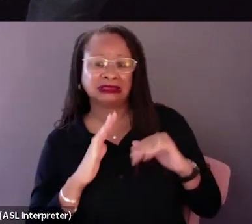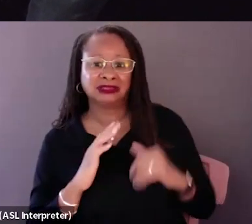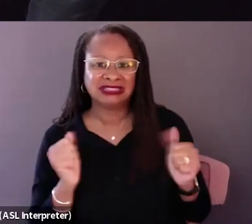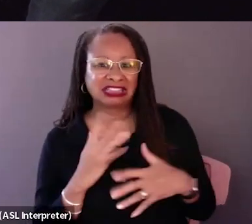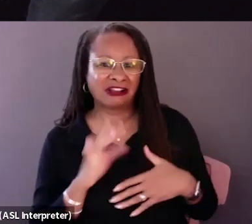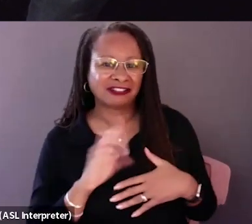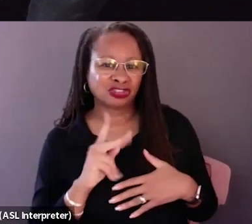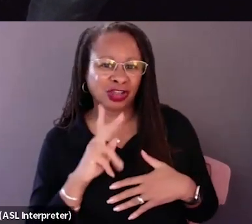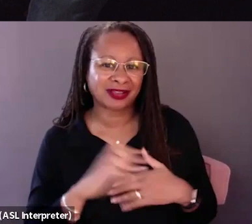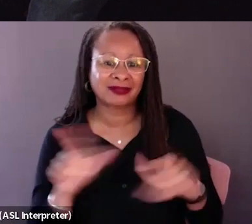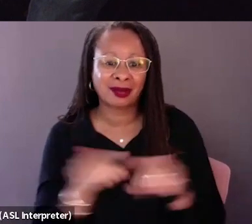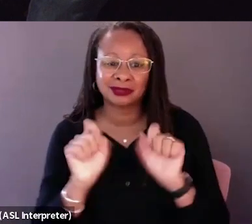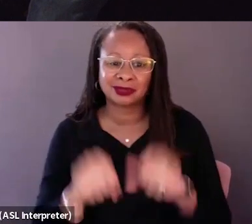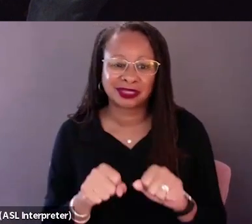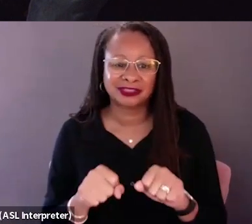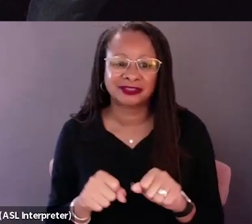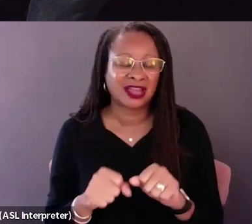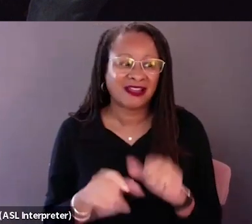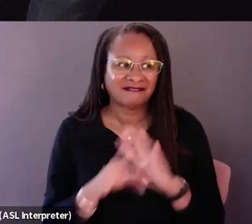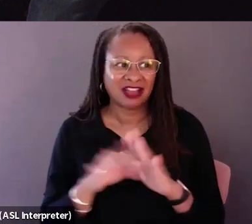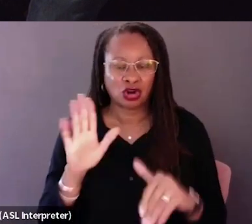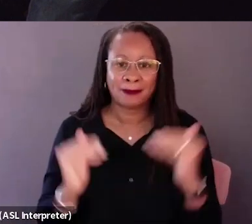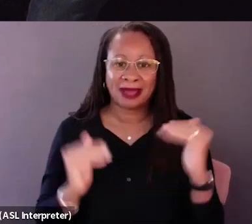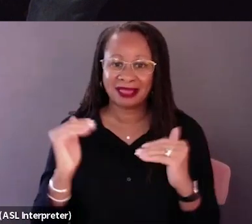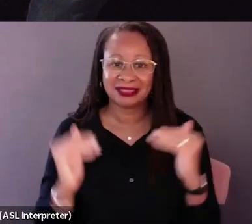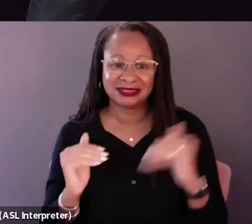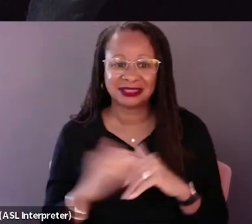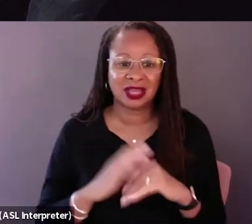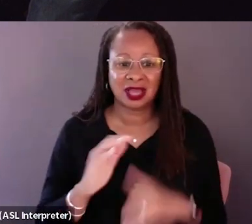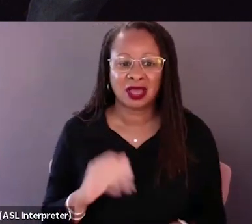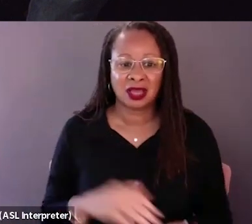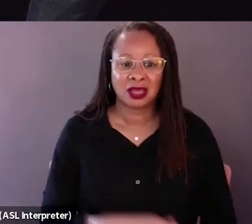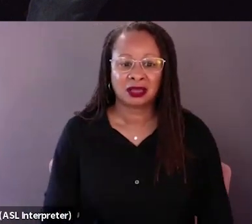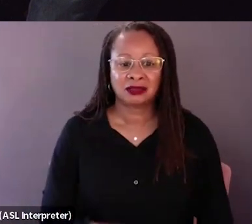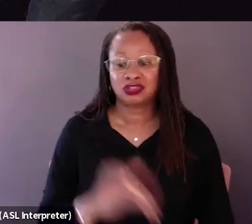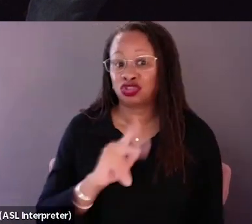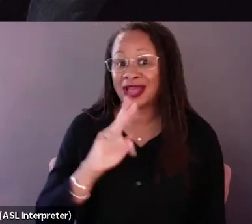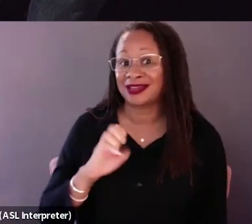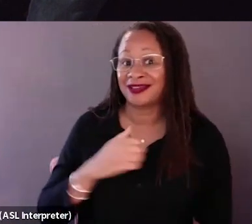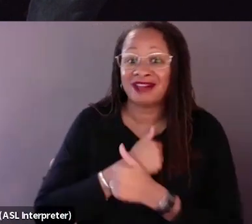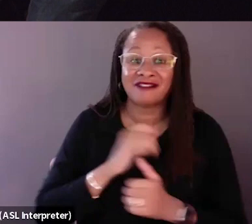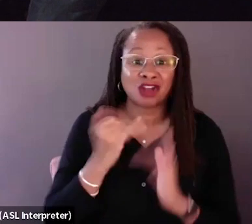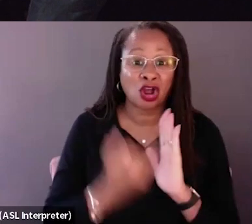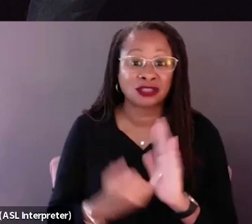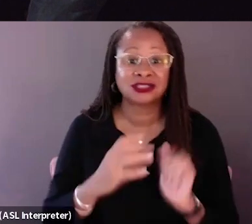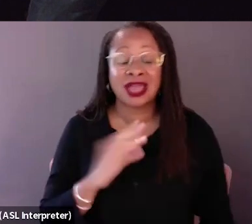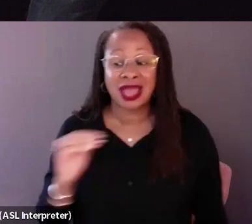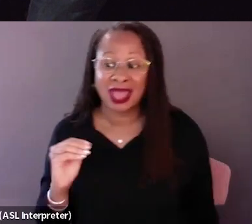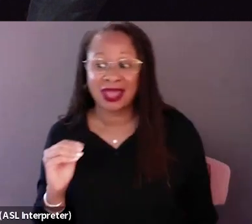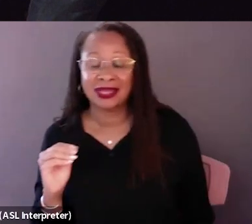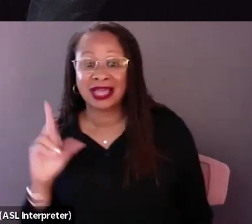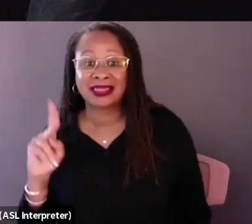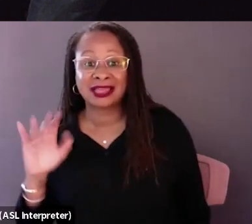also, was able to kind of find her footing. And, Jackie obviously loved, arts. And Lady Bird was really intimidated because she didn't really know that much